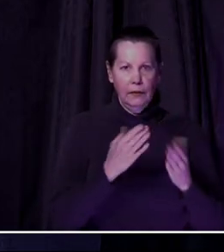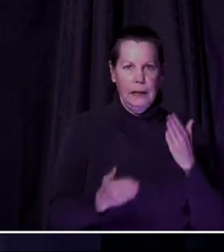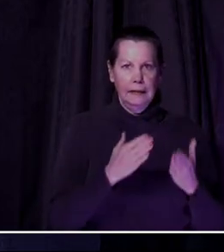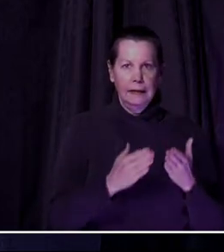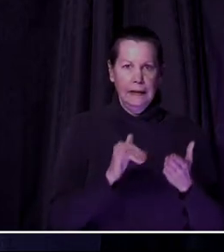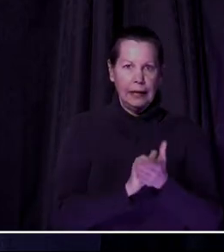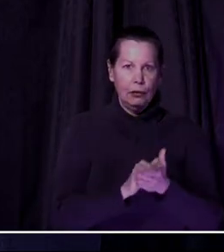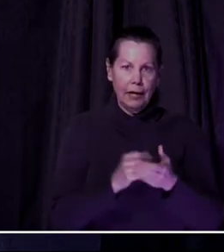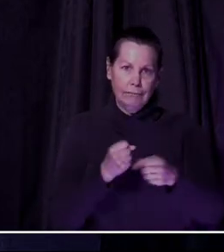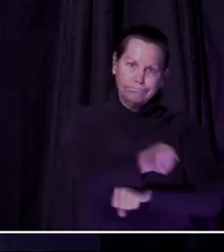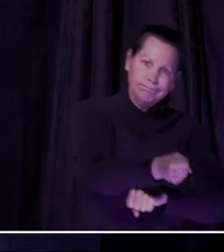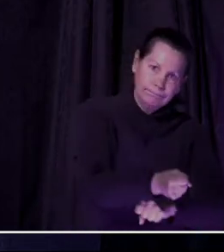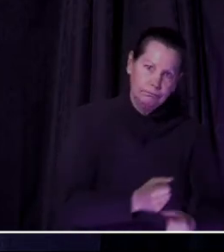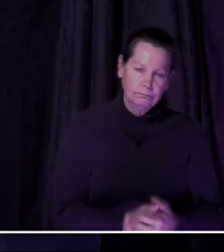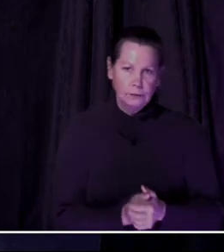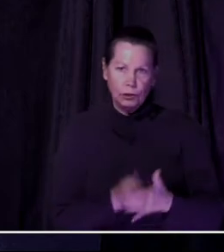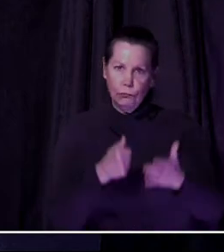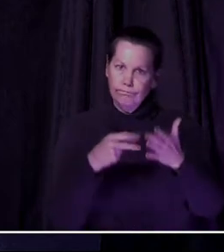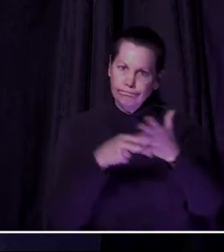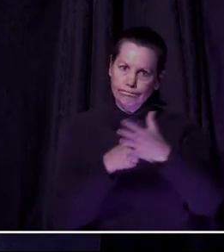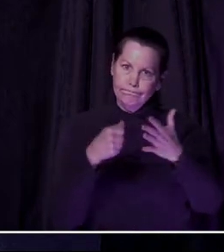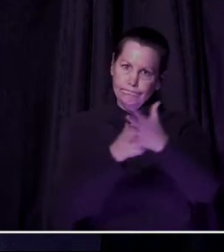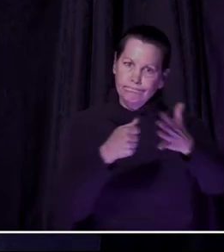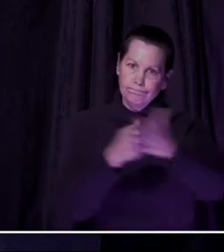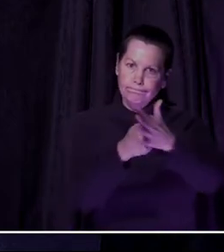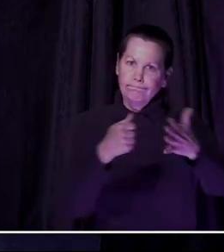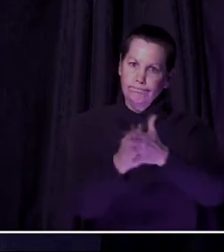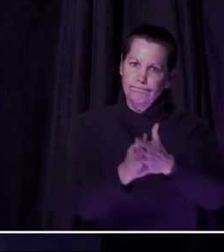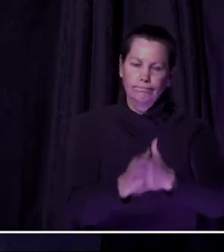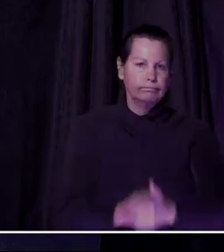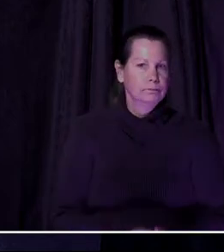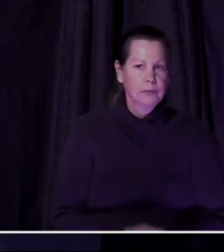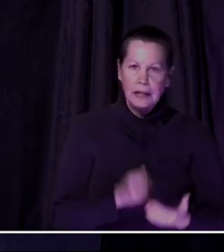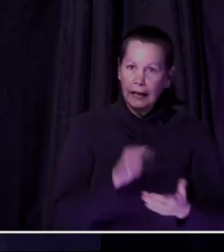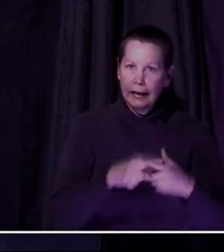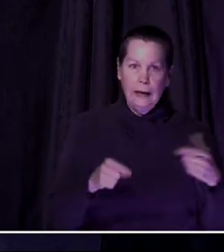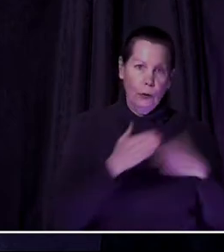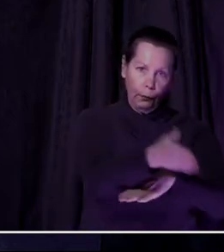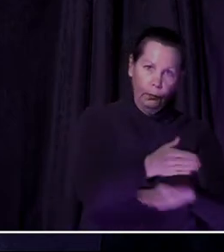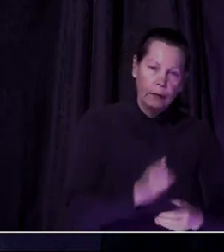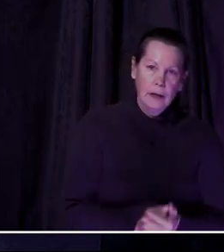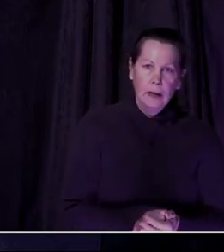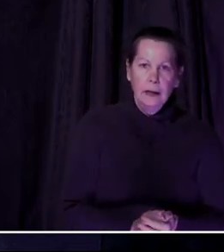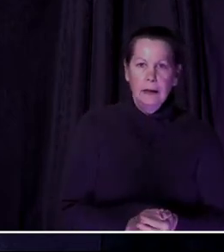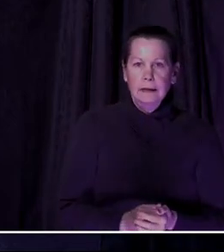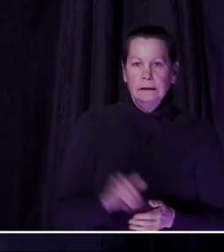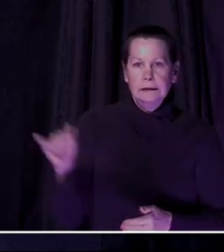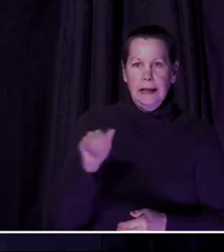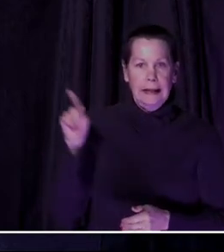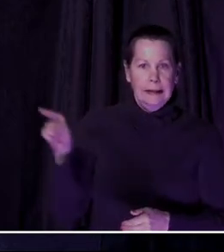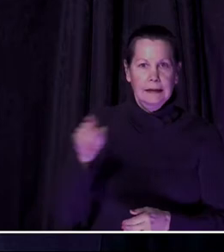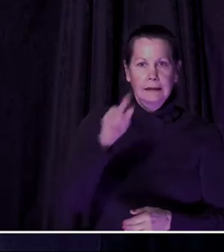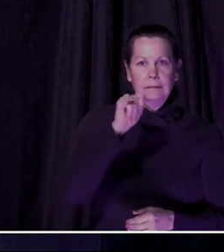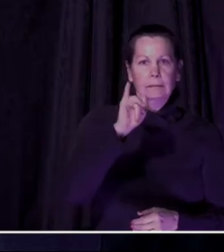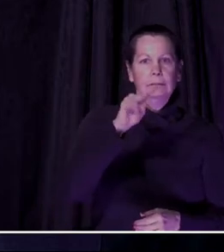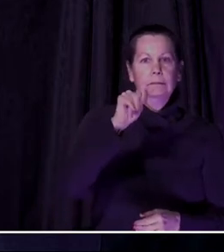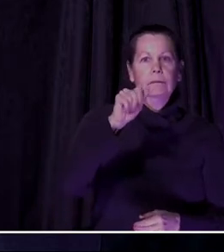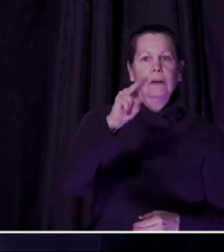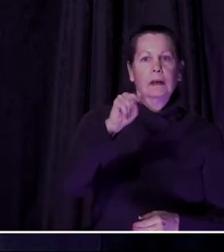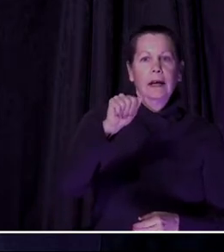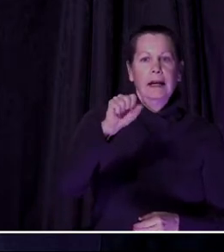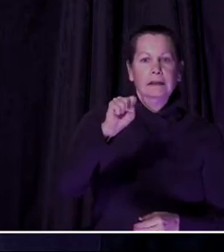right? Like you can't get through. Airtight. Like my Titans, you know what I'm saying? Yeah,